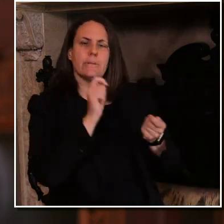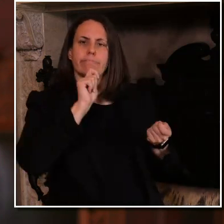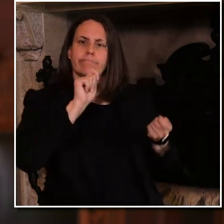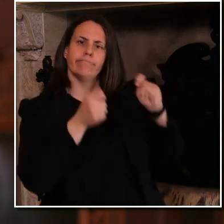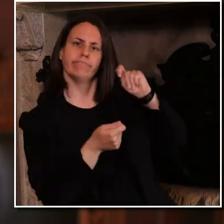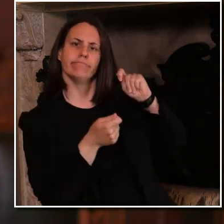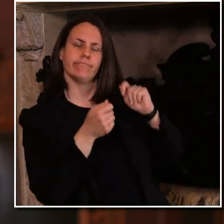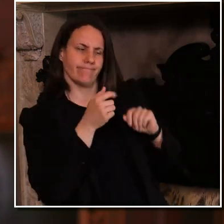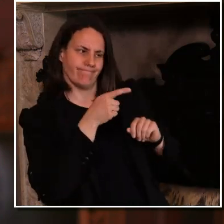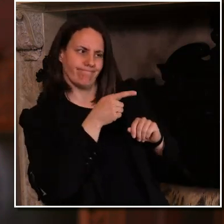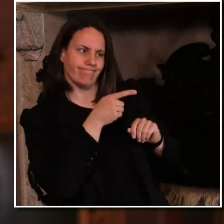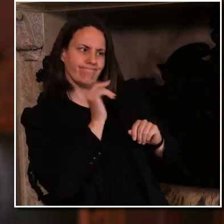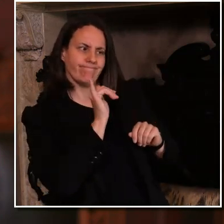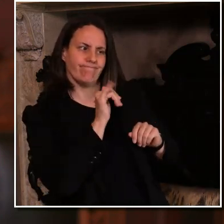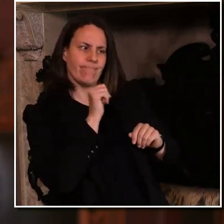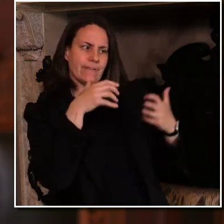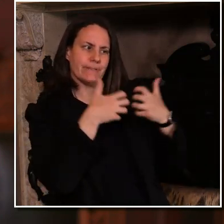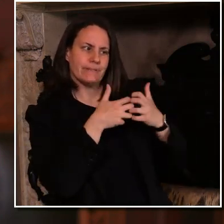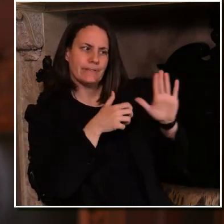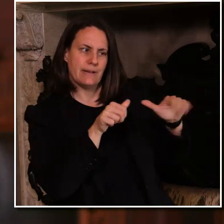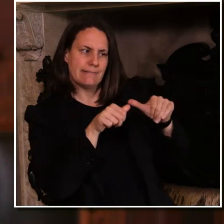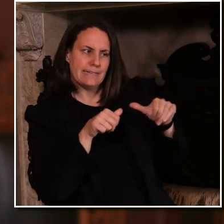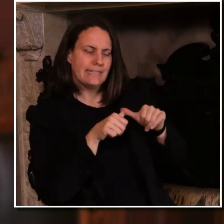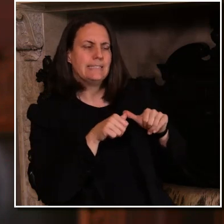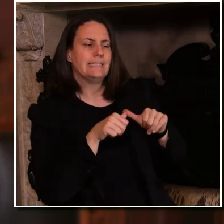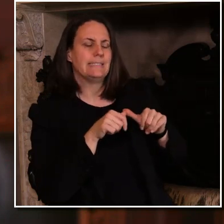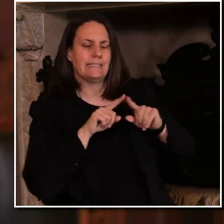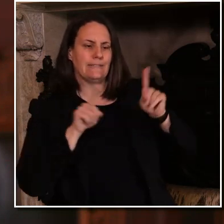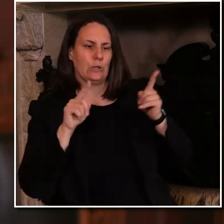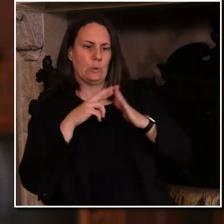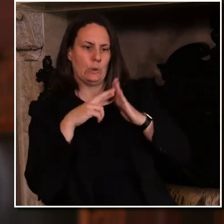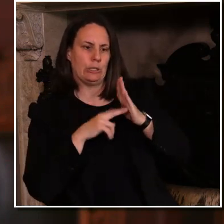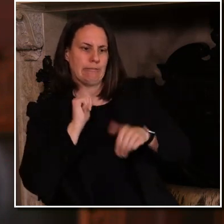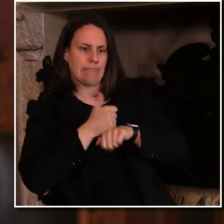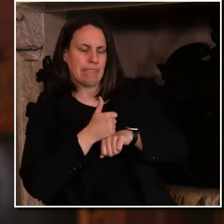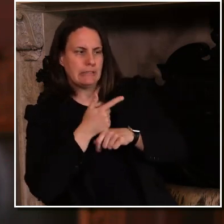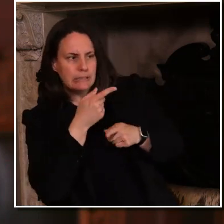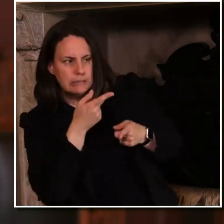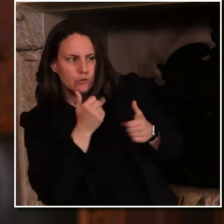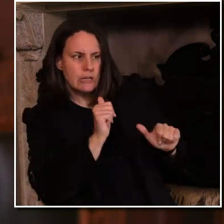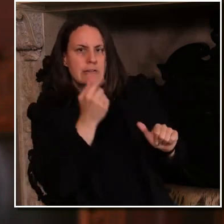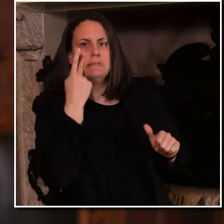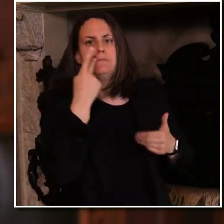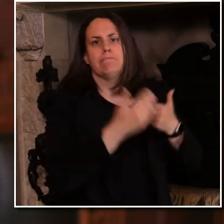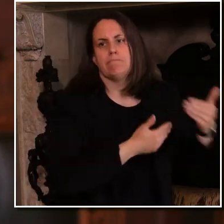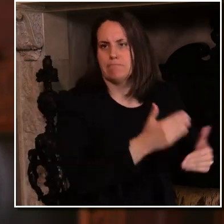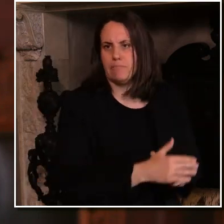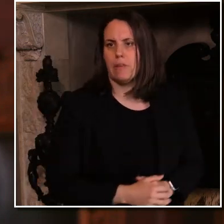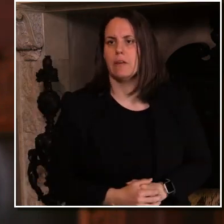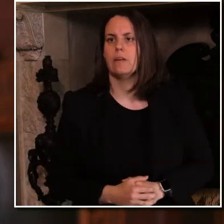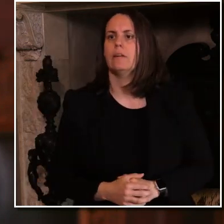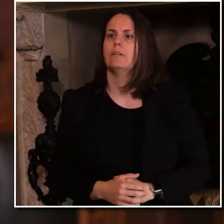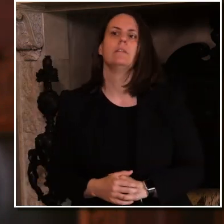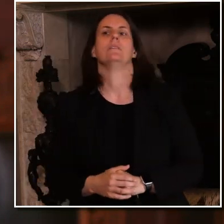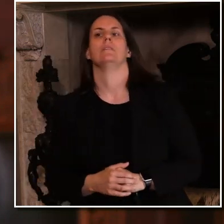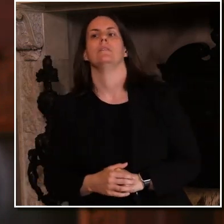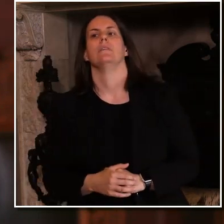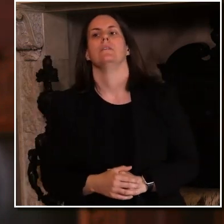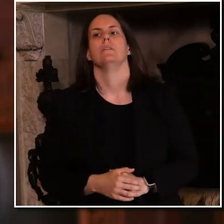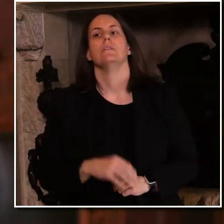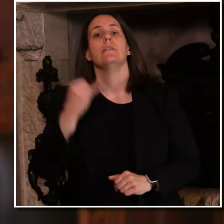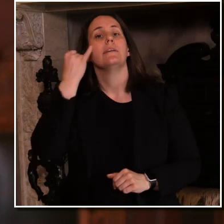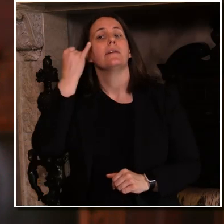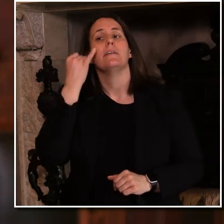the spread of disease more broadly, right? Whether it's flu season, or whether it's this pandemic, or whether it's other kinds